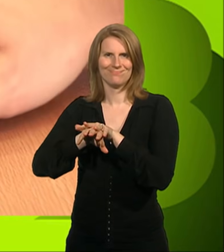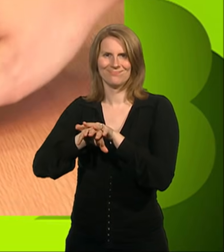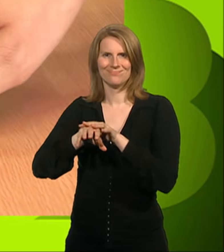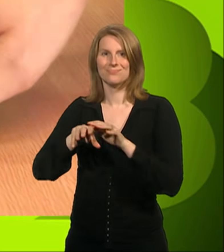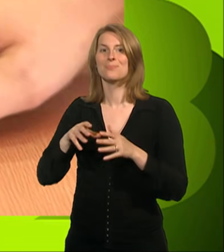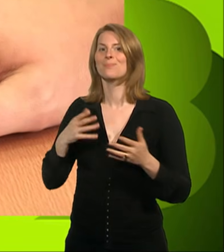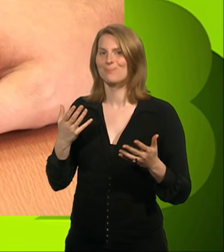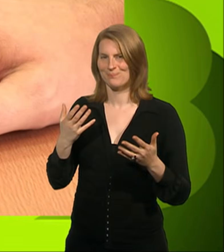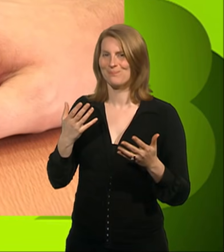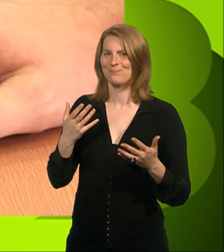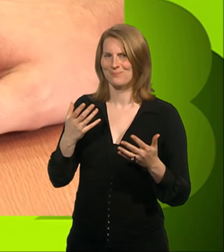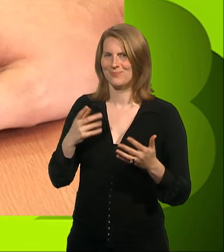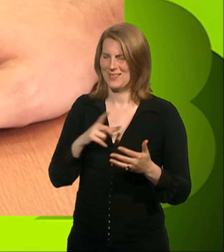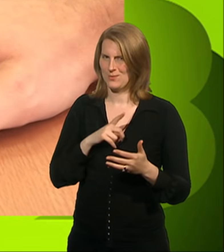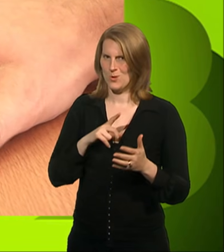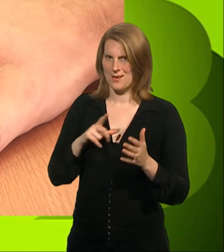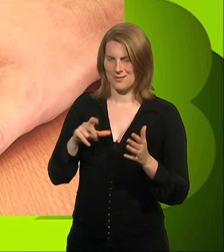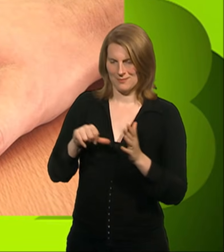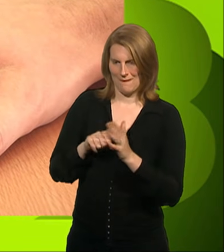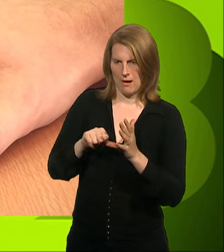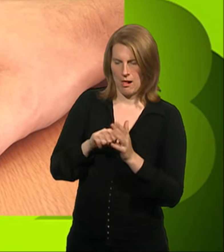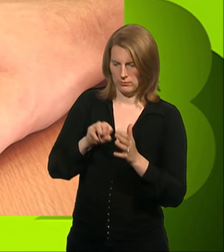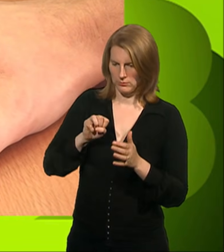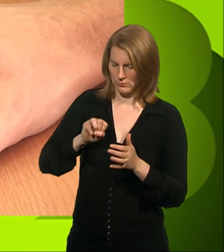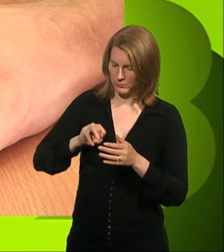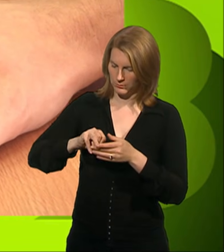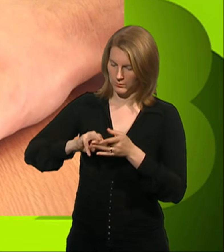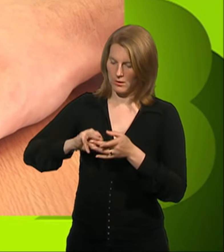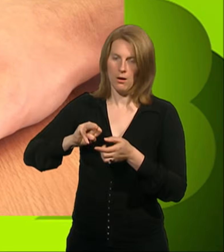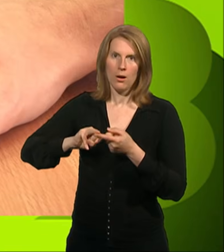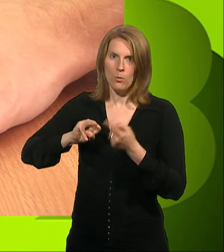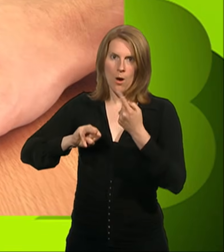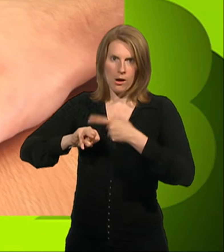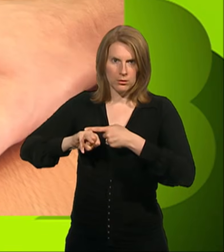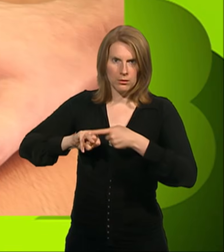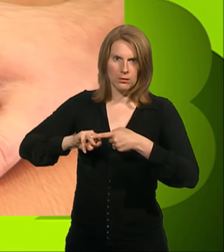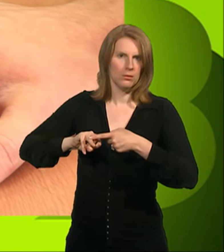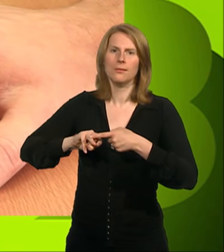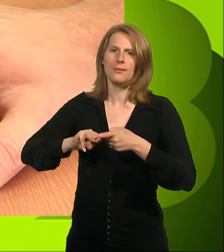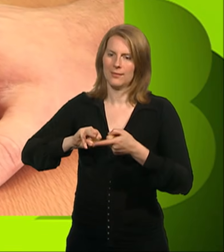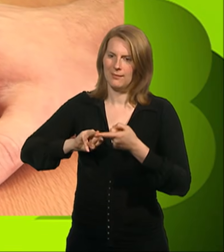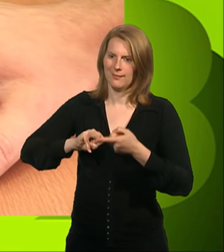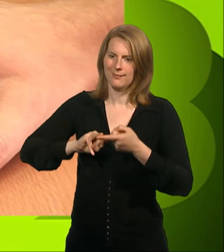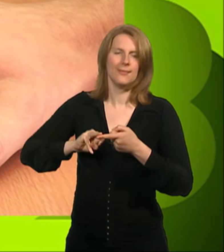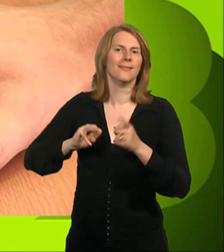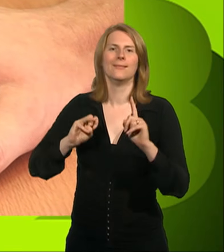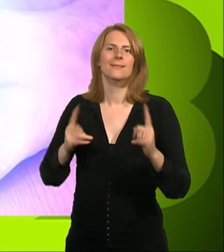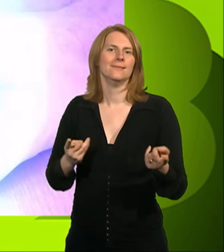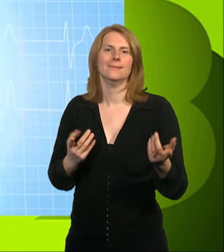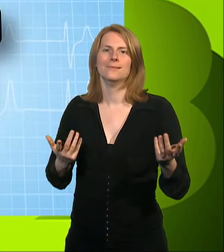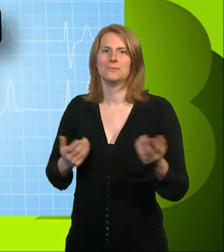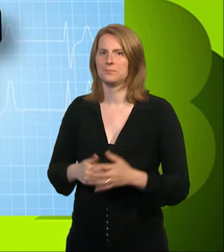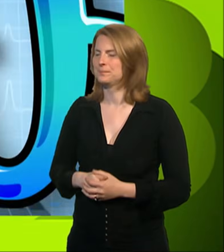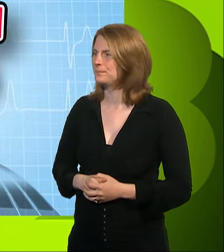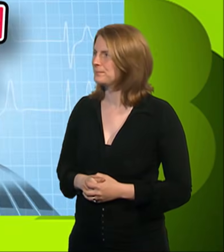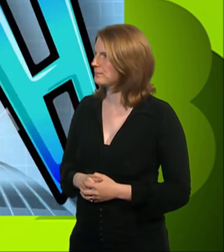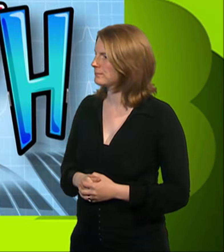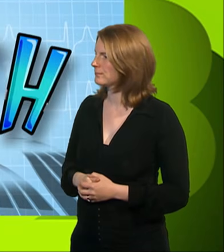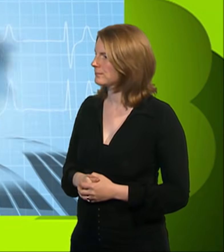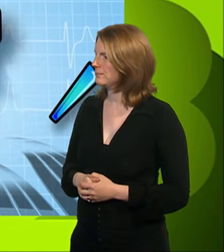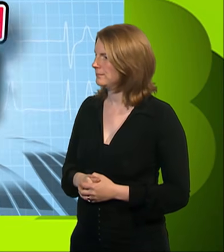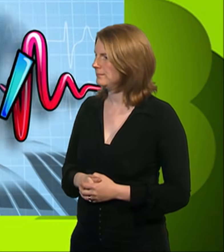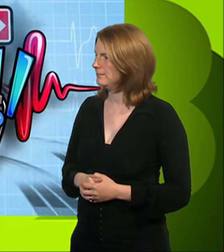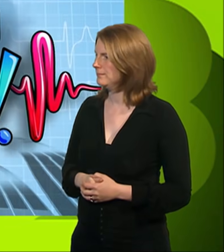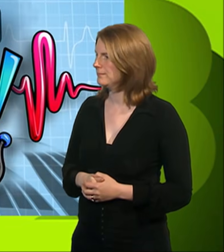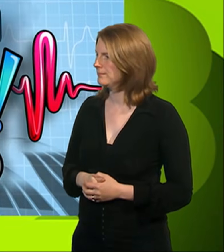with is busy keeping the middle finger bent, and it can't do two things at once, making the penny finger useless.